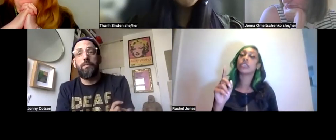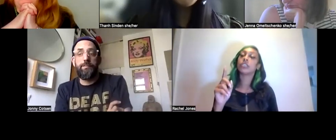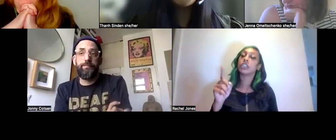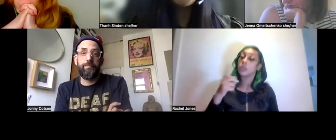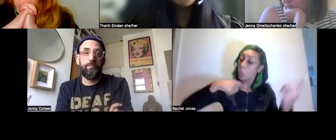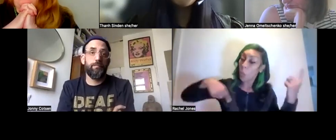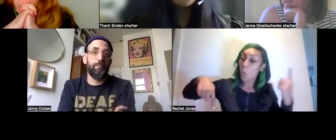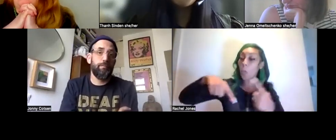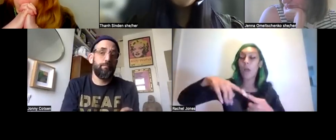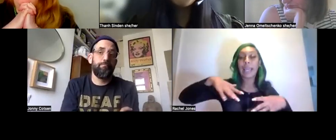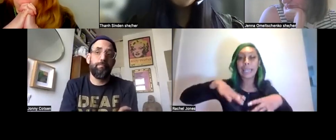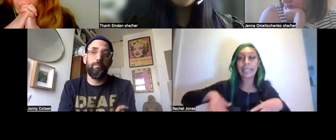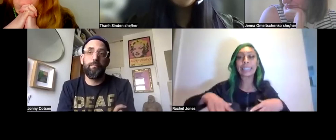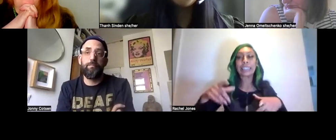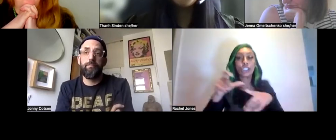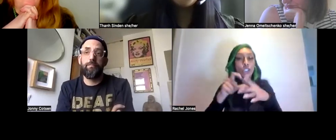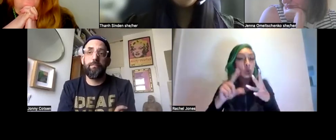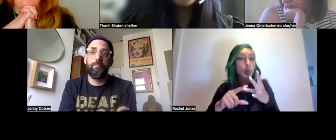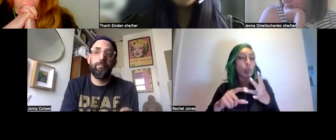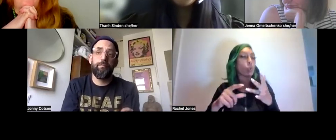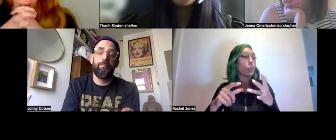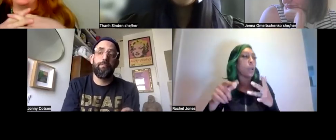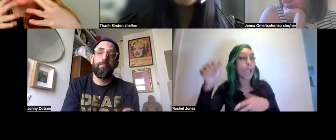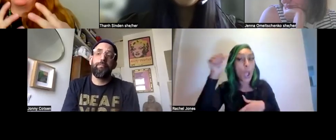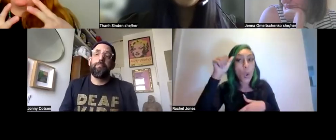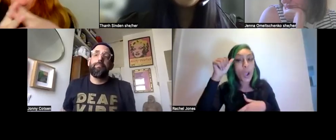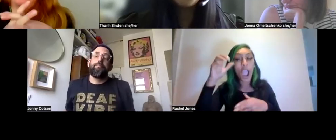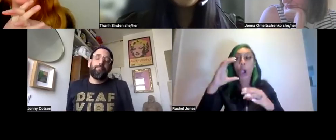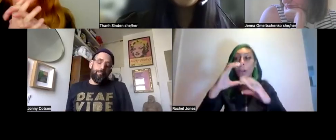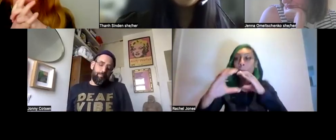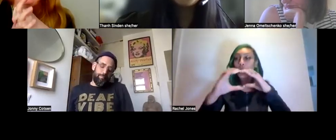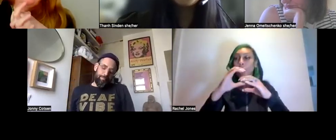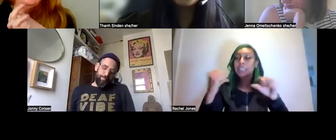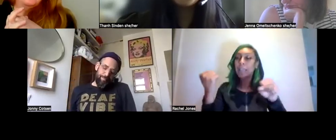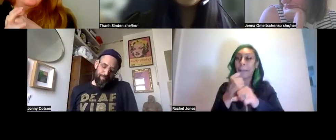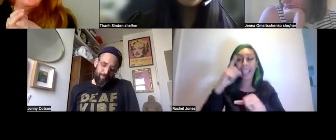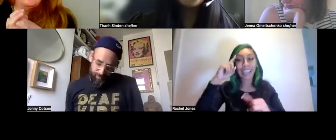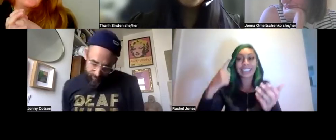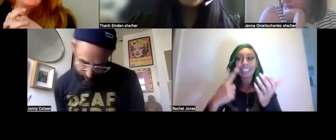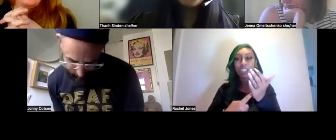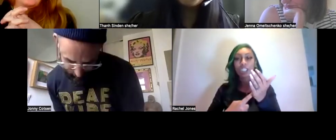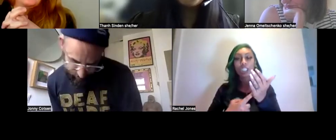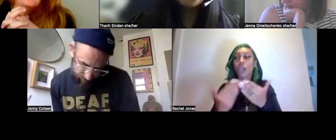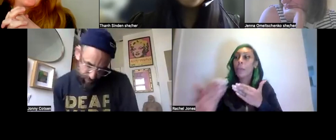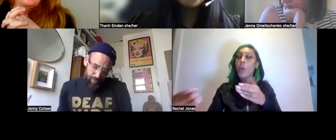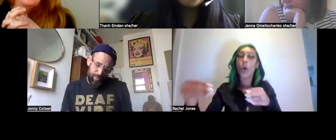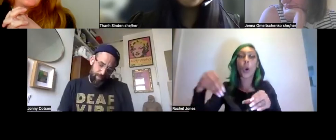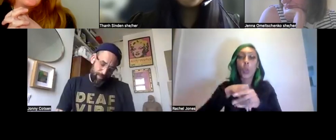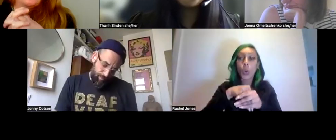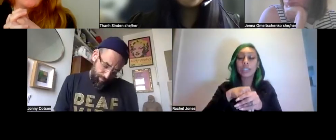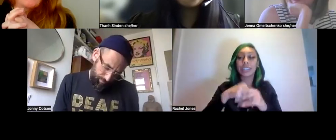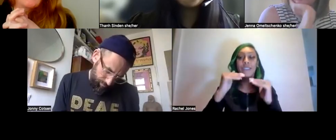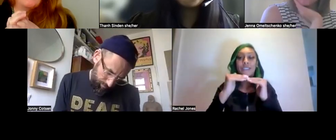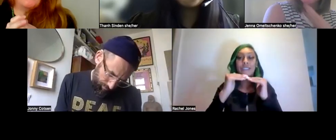do and be aware of or communicate to make this decision-making more inclusive and equitable